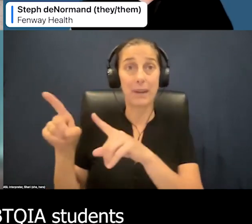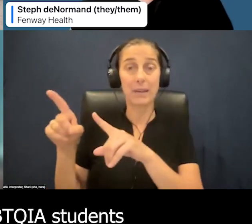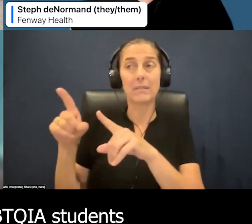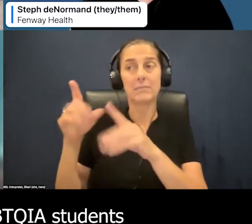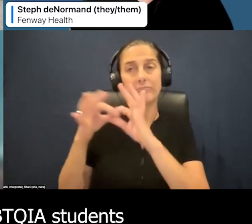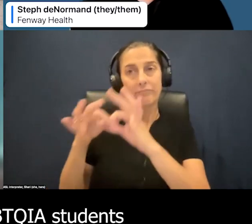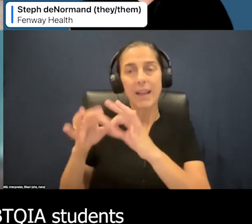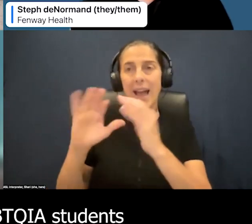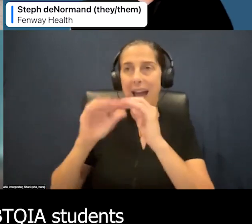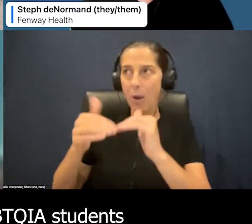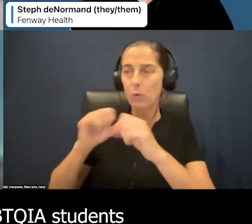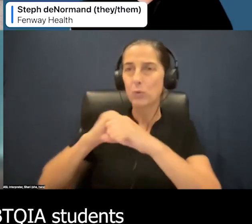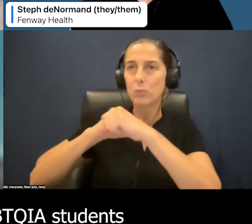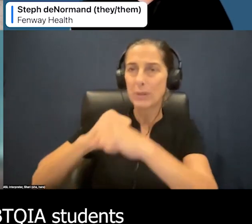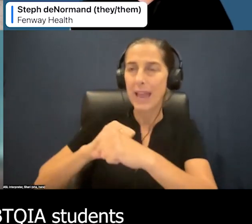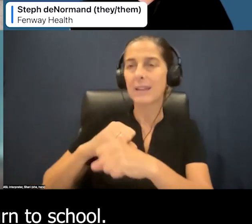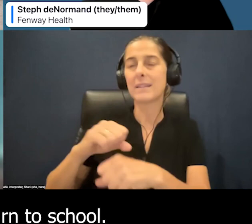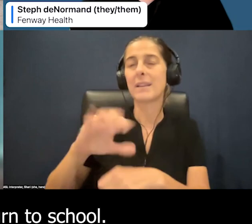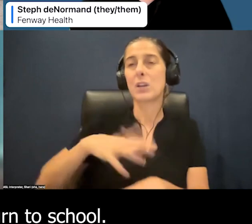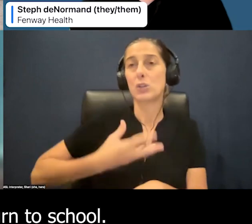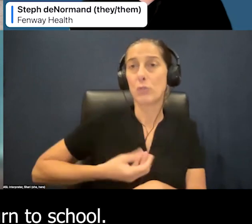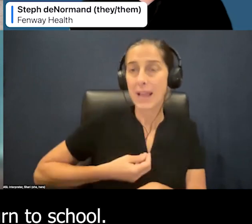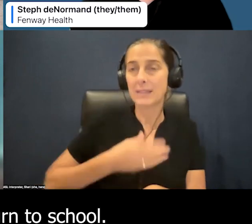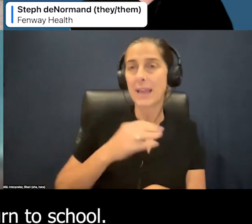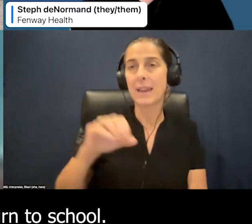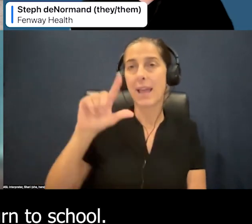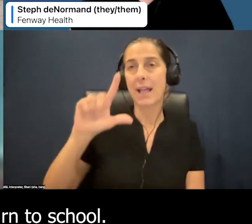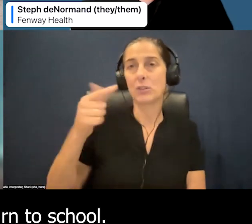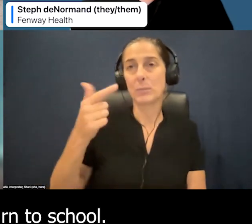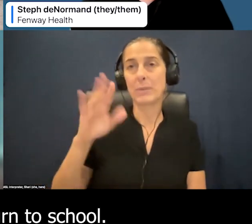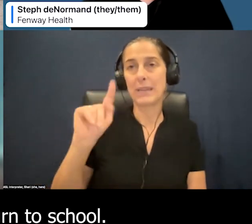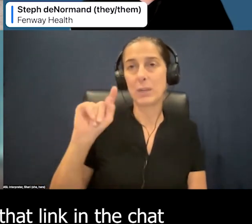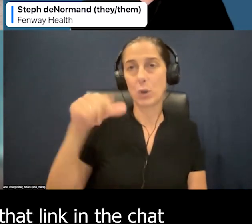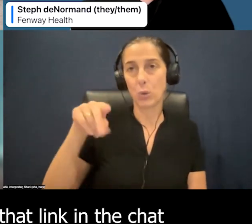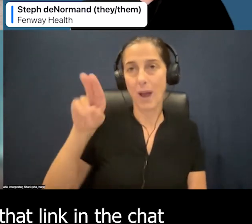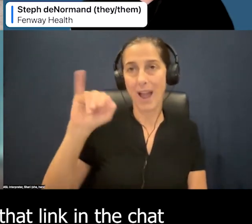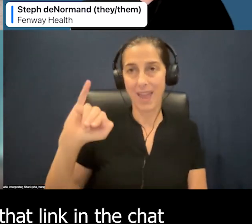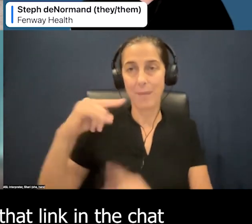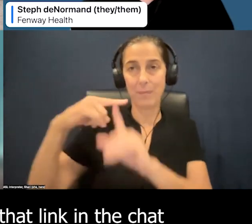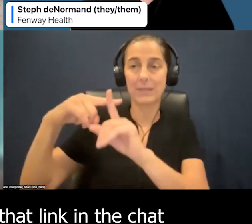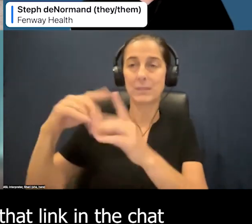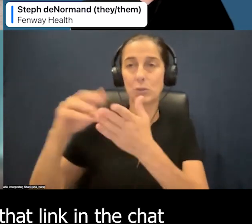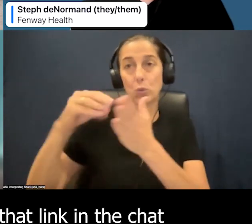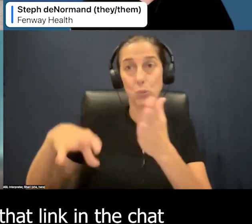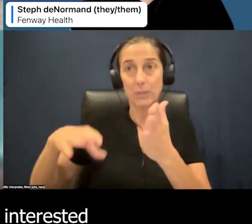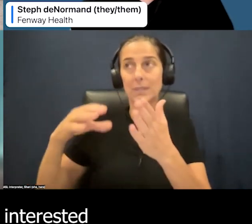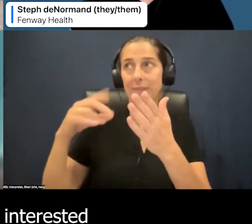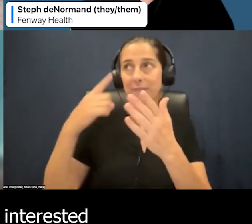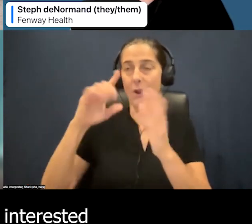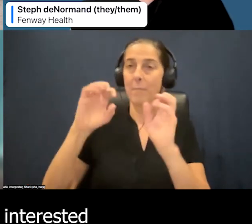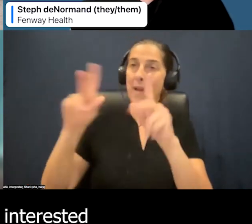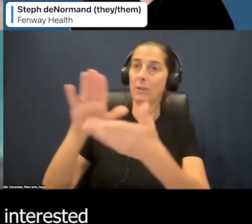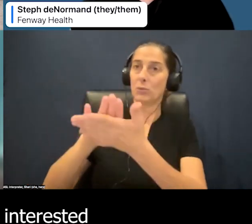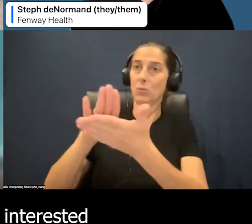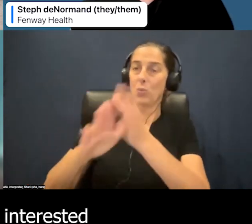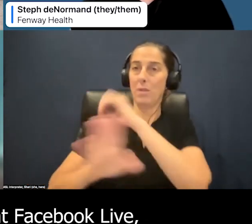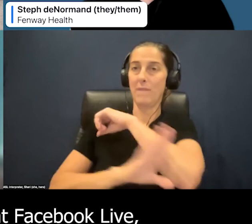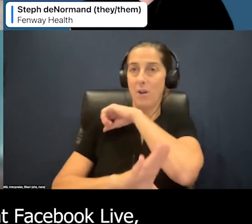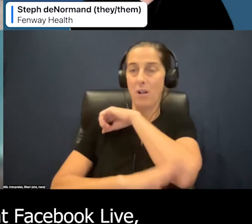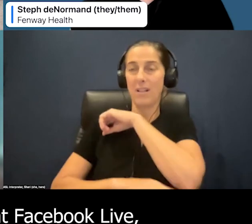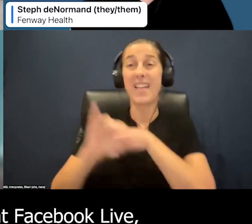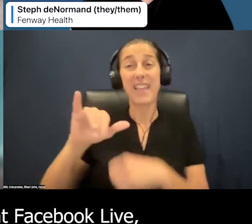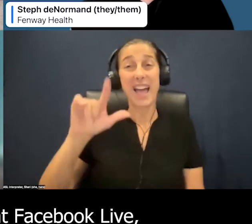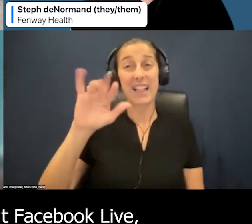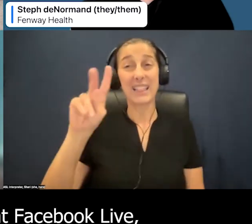trans and LGBTQI students as they return to school. And I actually put that link in the chat if you are interested